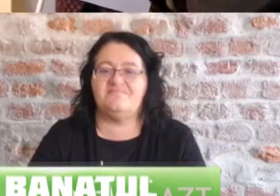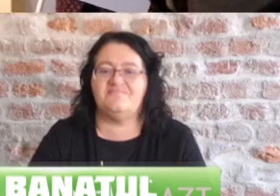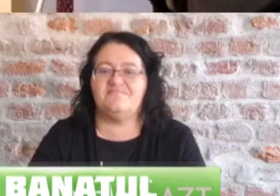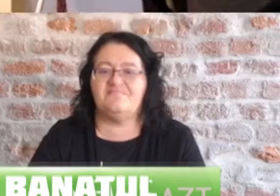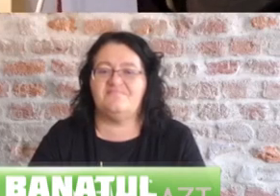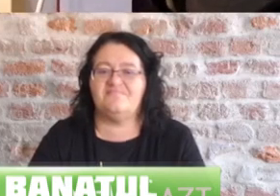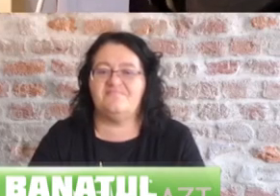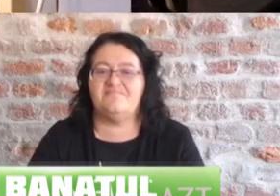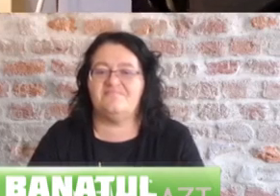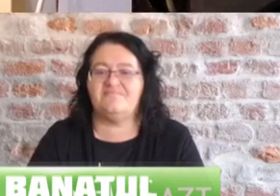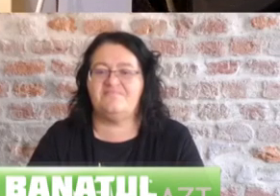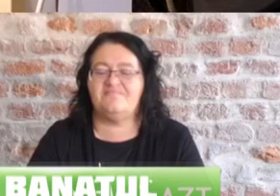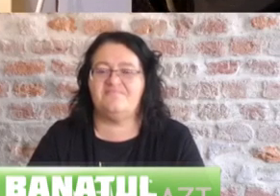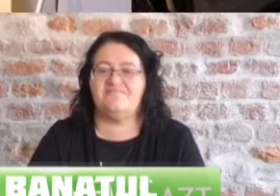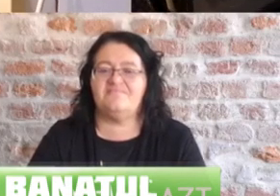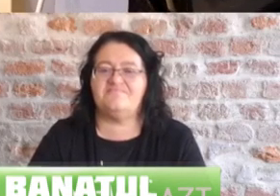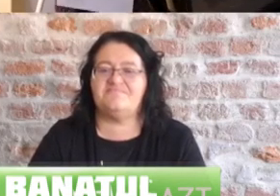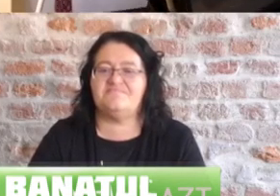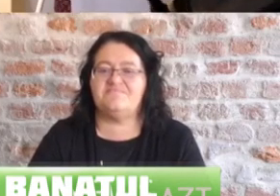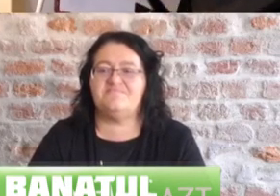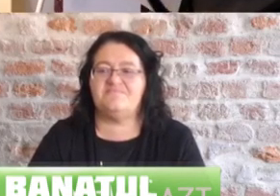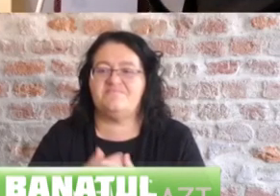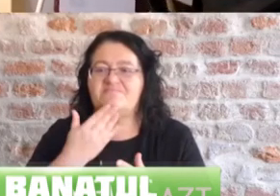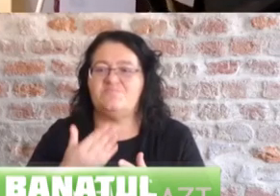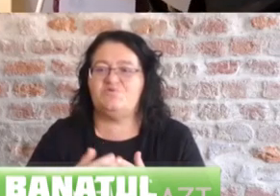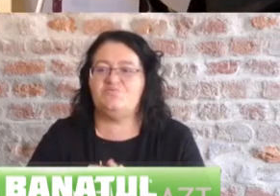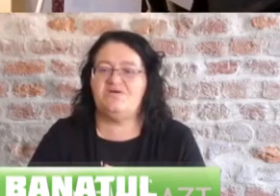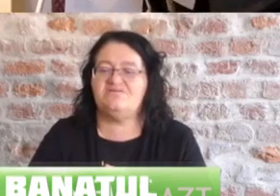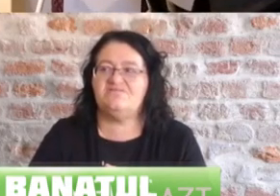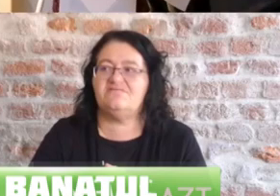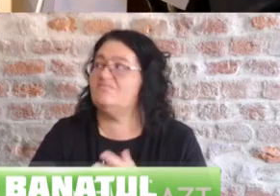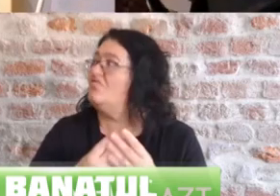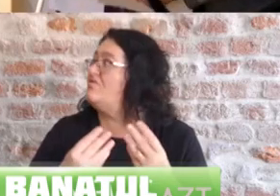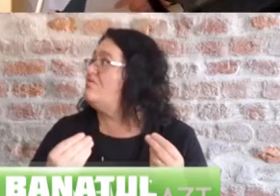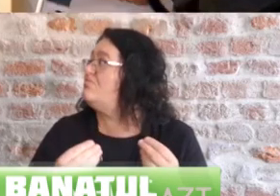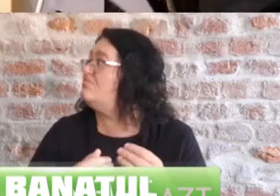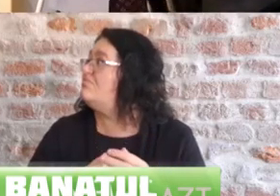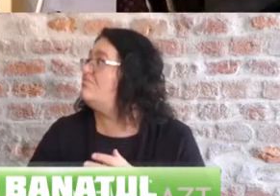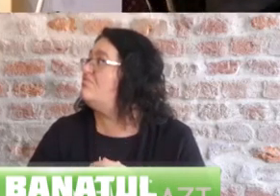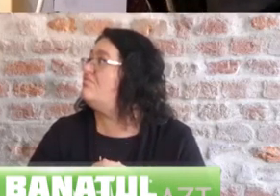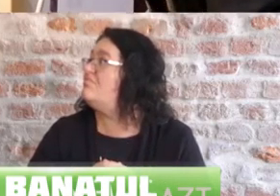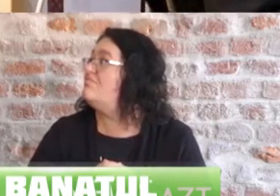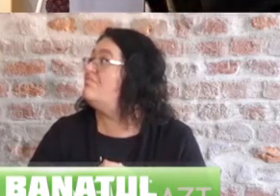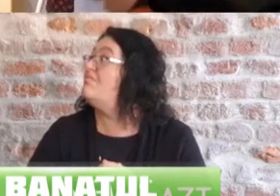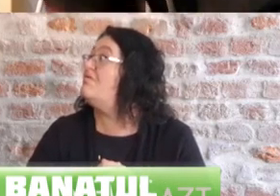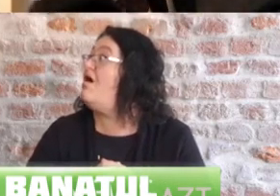Okay. I start. Yes. So, thank you very much to the local authority,